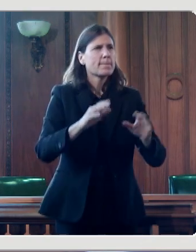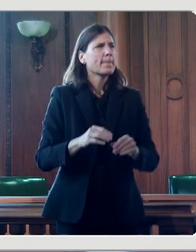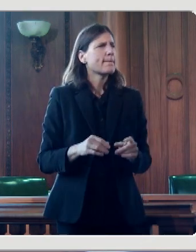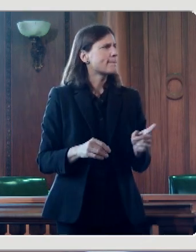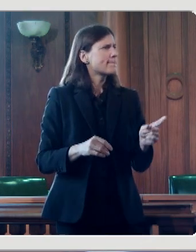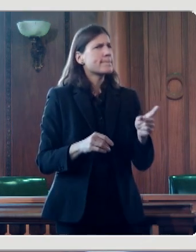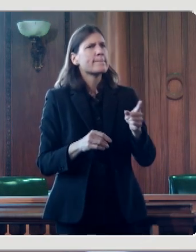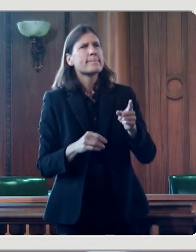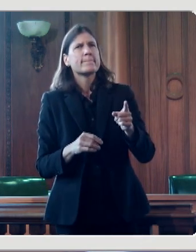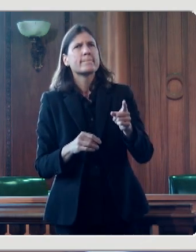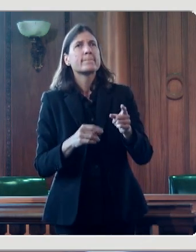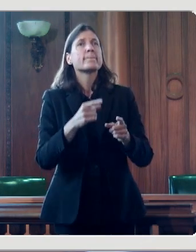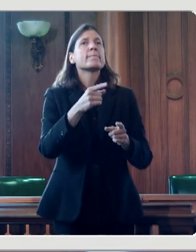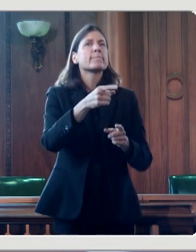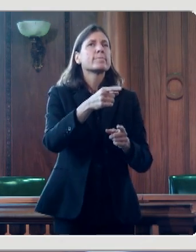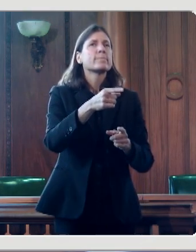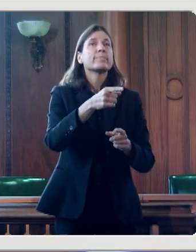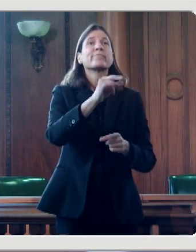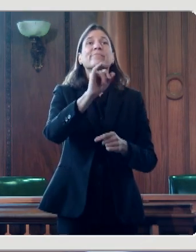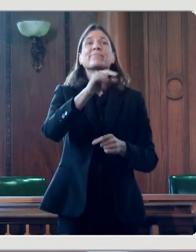were treated. So thank you on that.